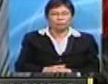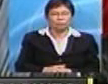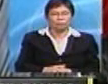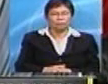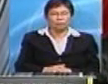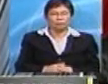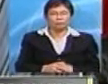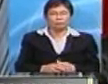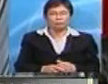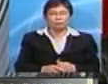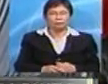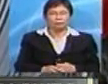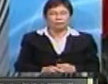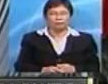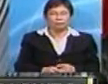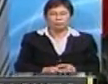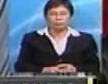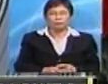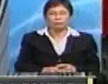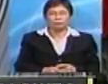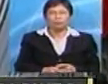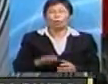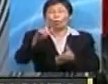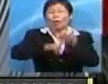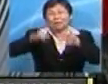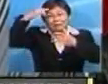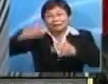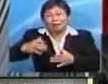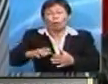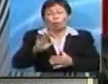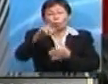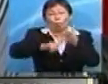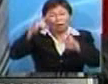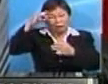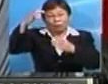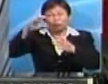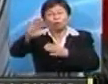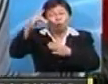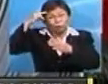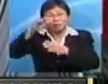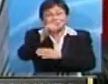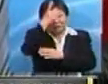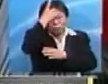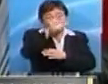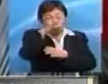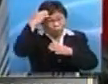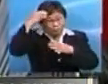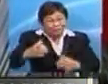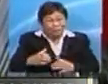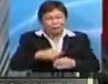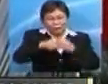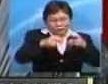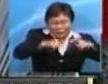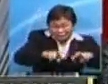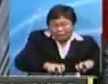Mr. AJ, as an employer, what is your stand regarding investigation of your pilots? Shouldn't